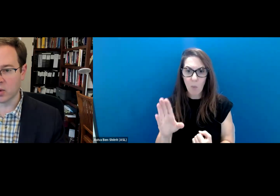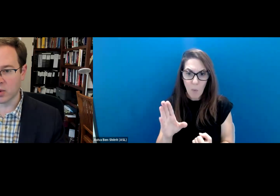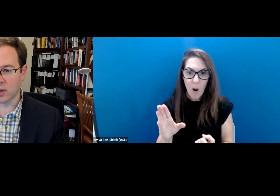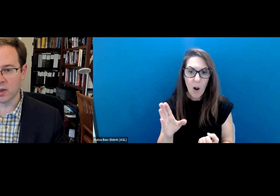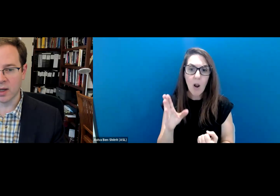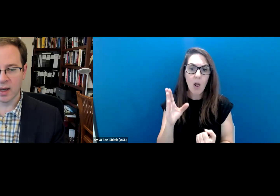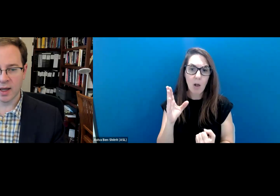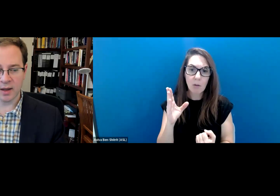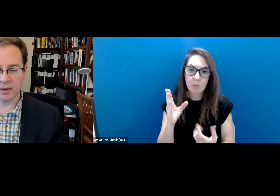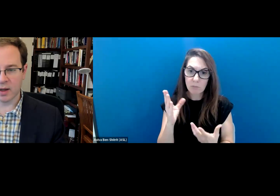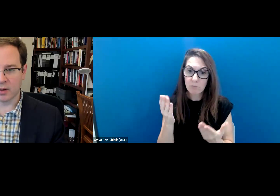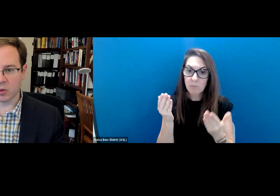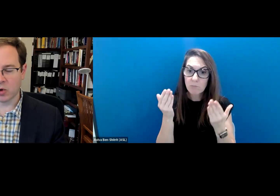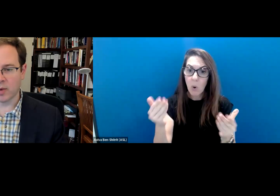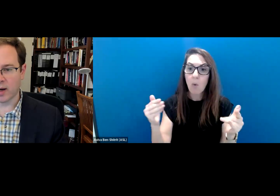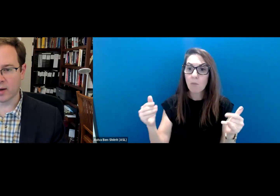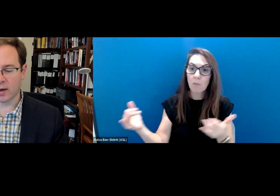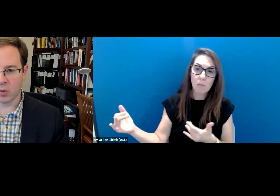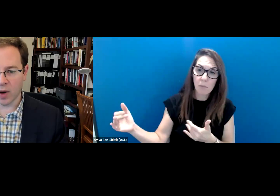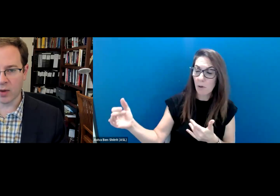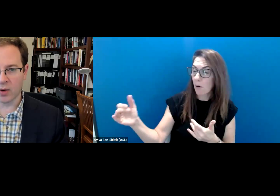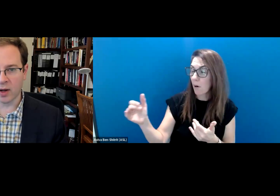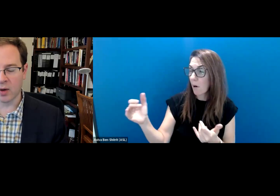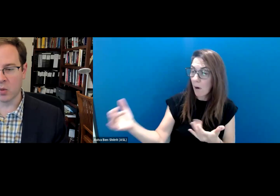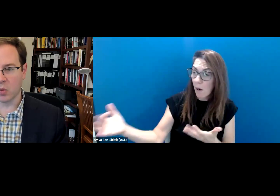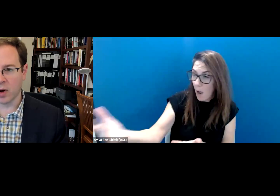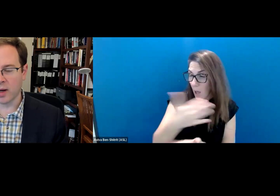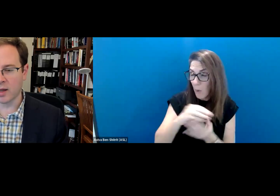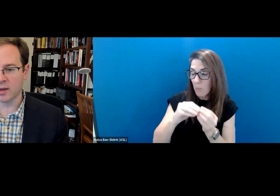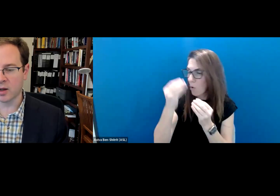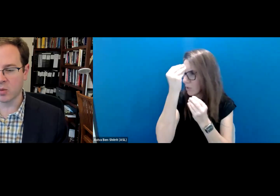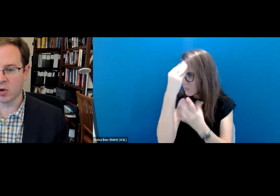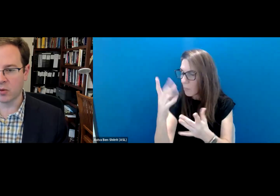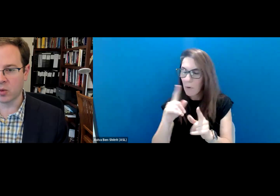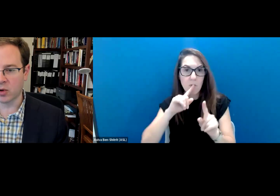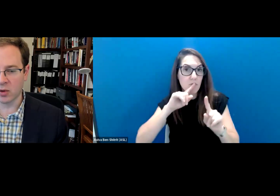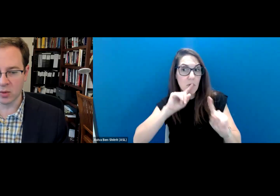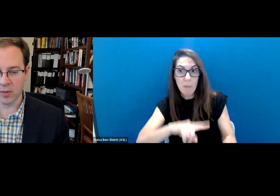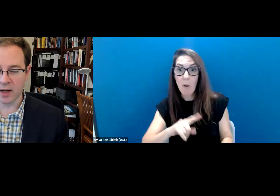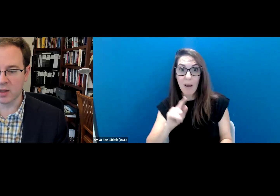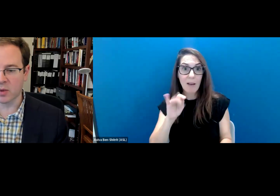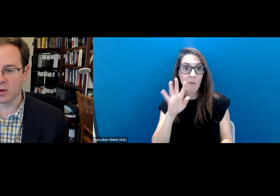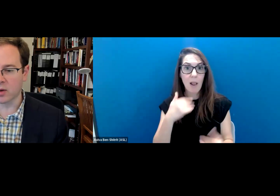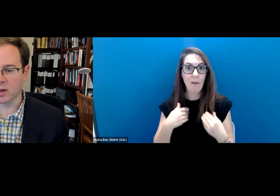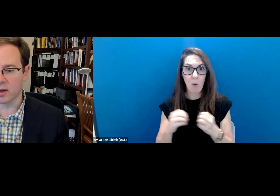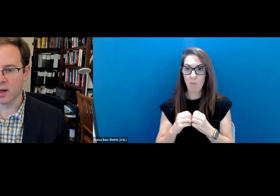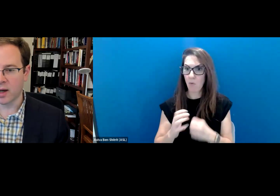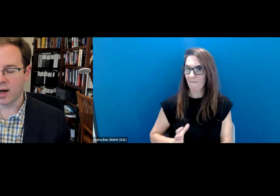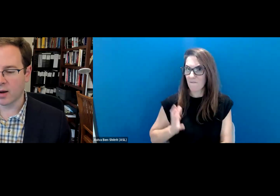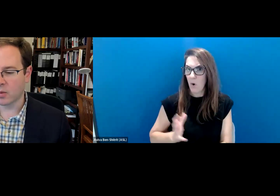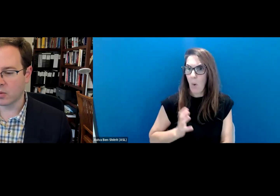folks who are willing and report back whether and what a slightly more formal mechanism might look